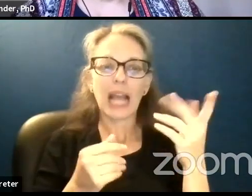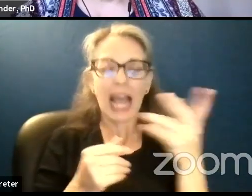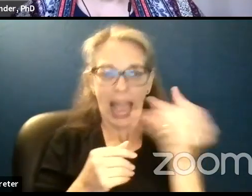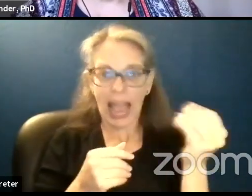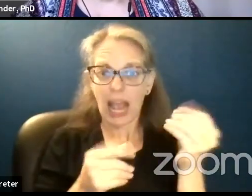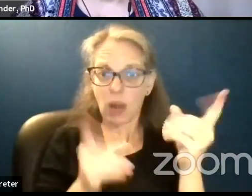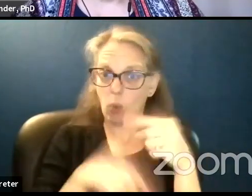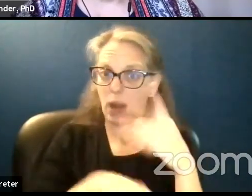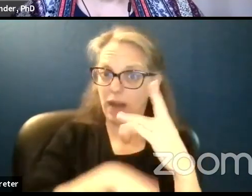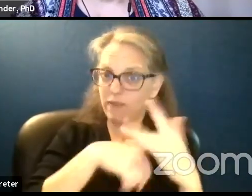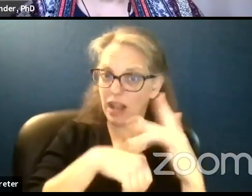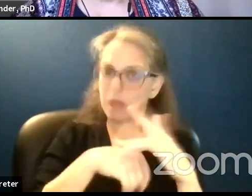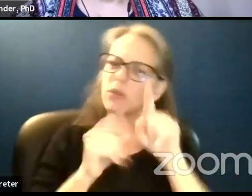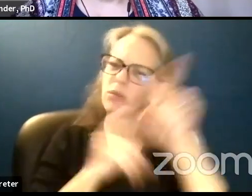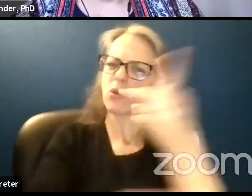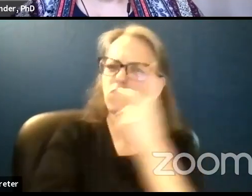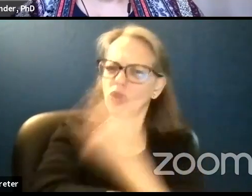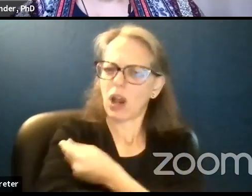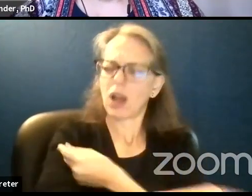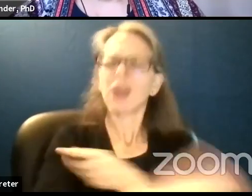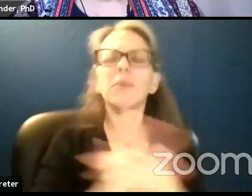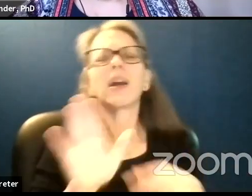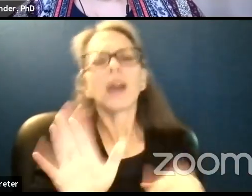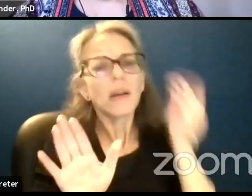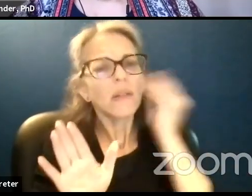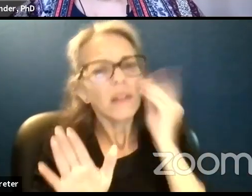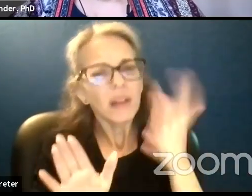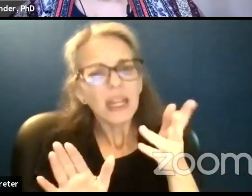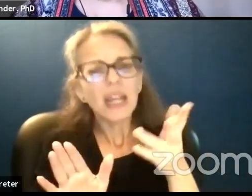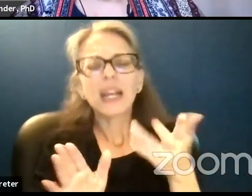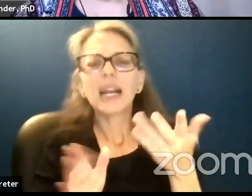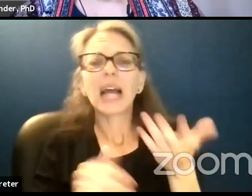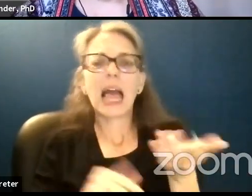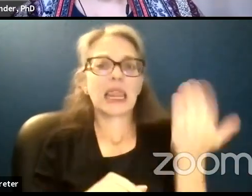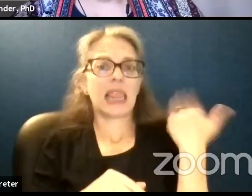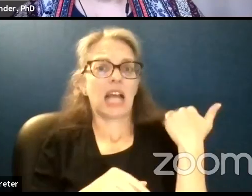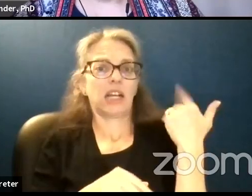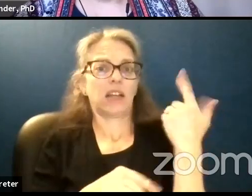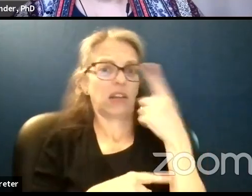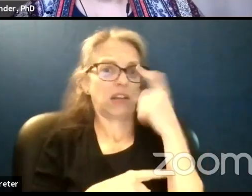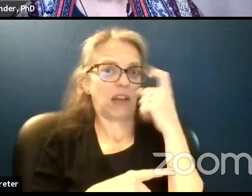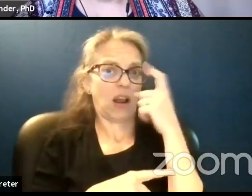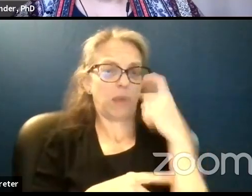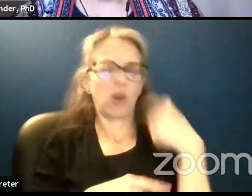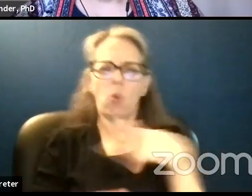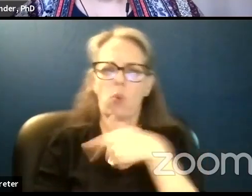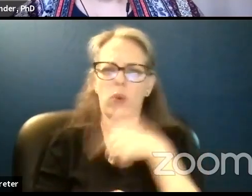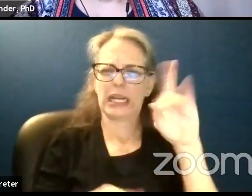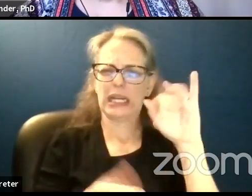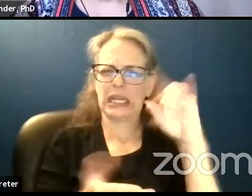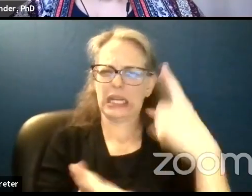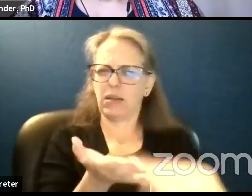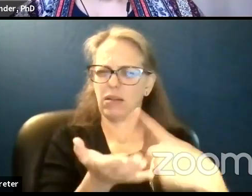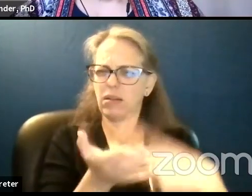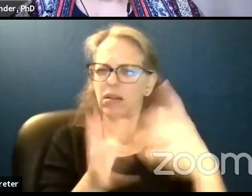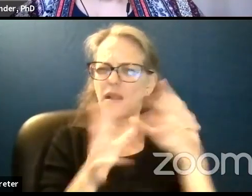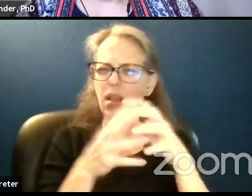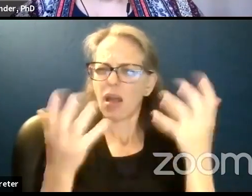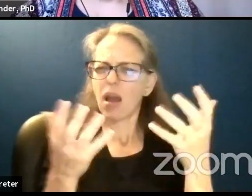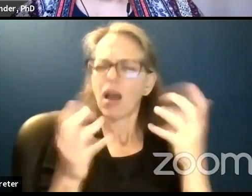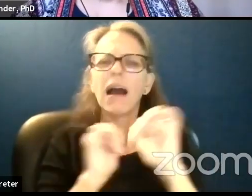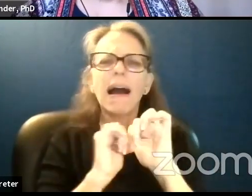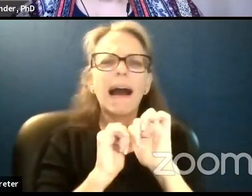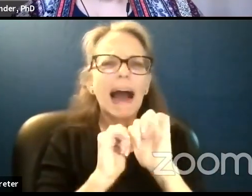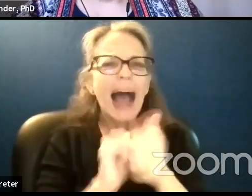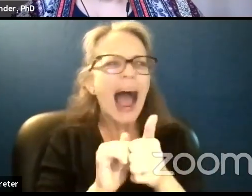as well. Now, one thing I can say is that, you know, last summer, our group talked a lot about, you know, how can I get to